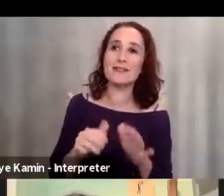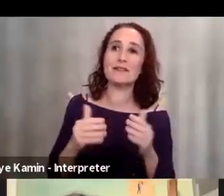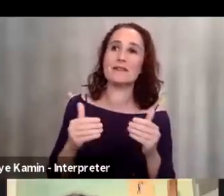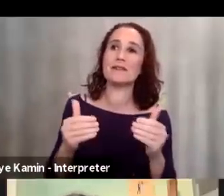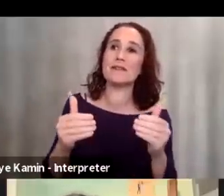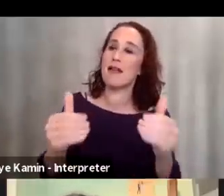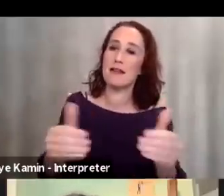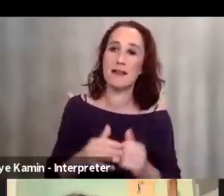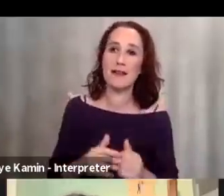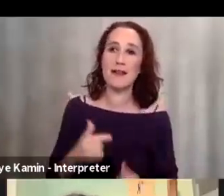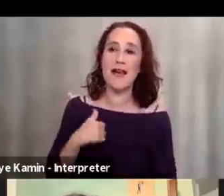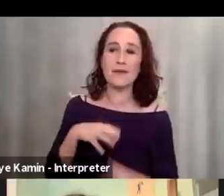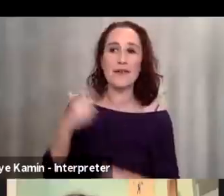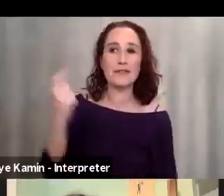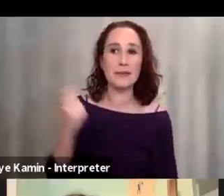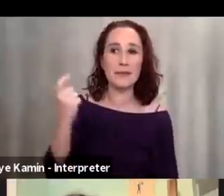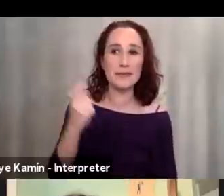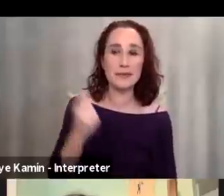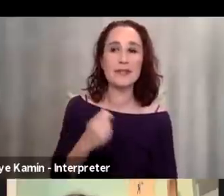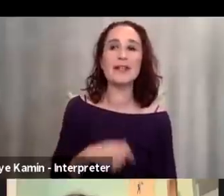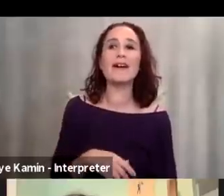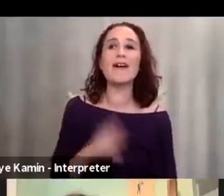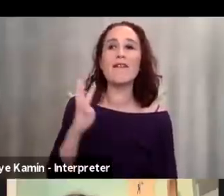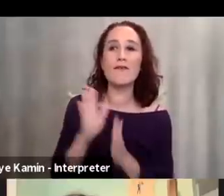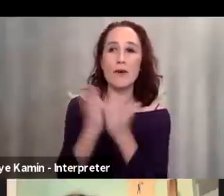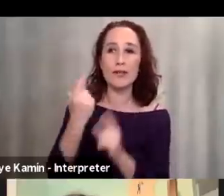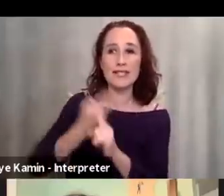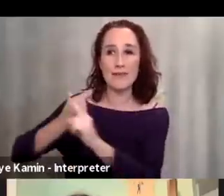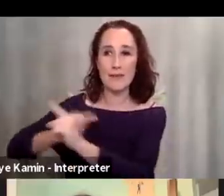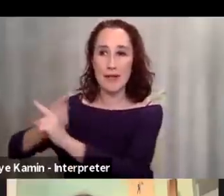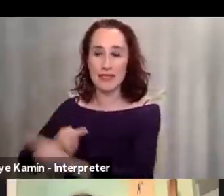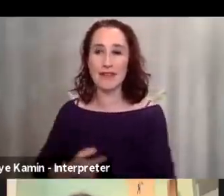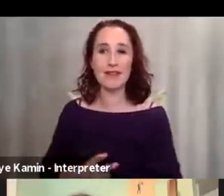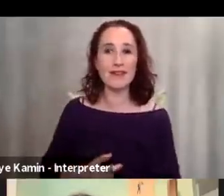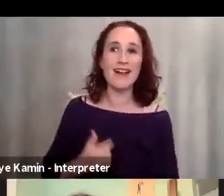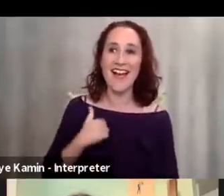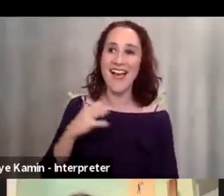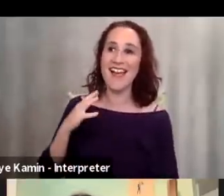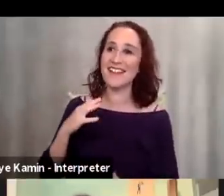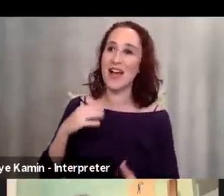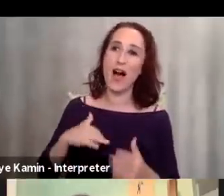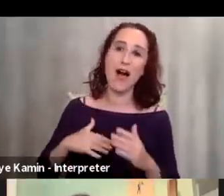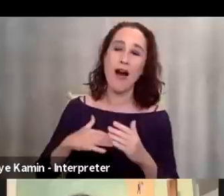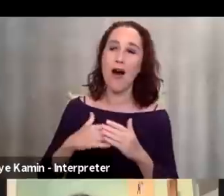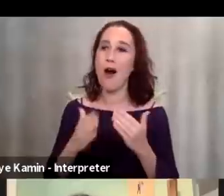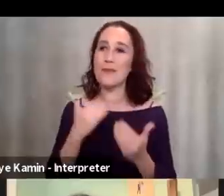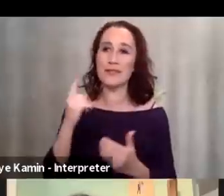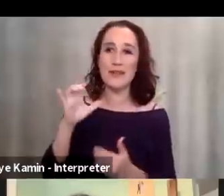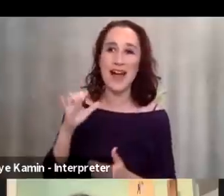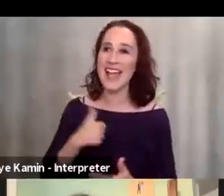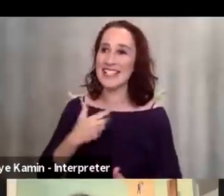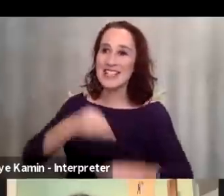in this subscription for them. I got 4 books every month. I had close to 100 at one point, but I just devoured